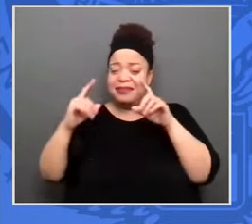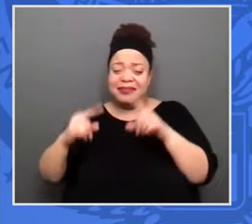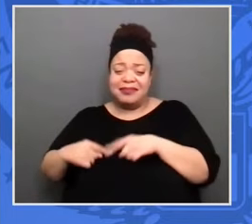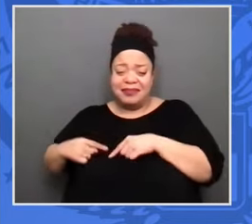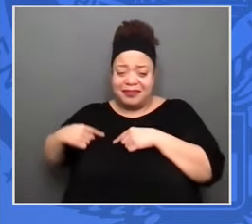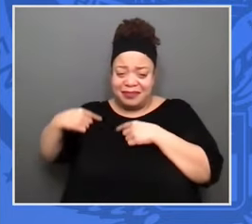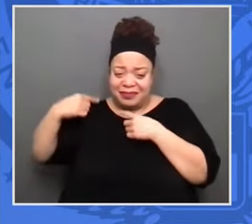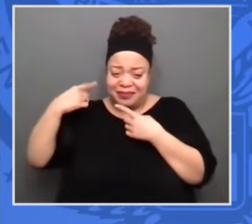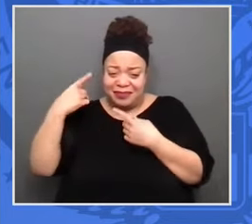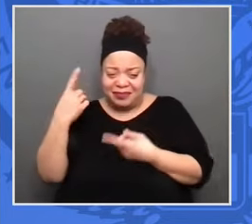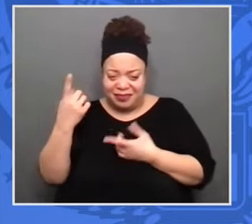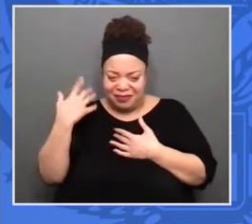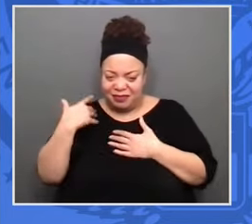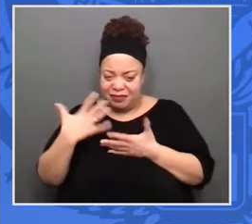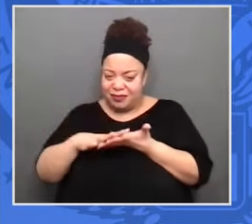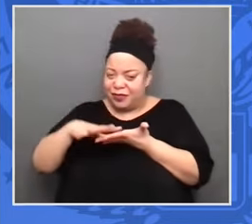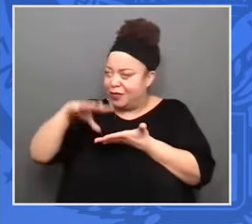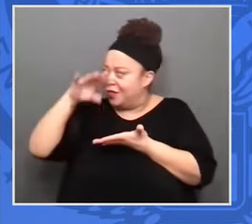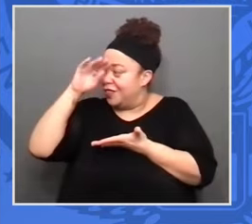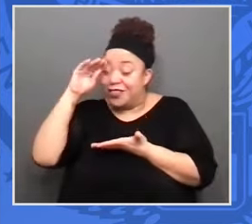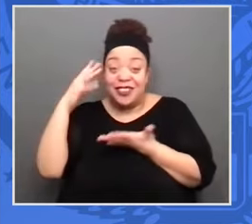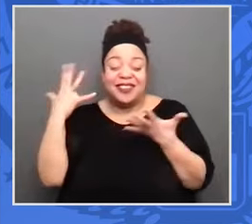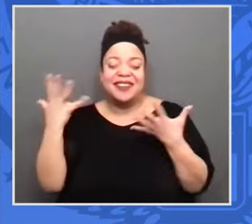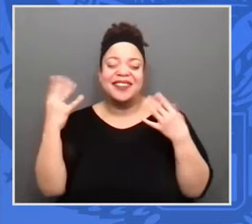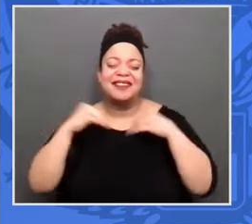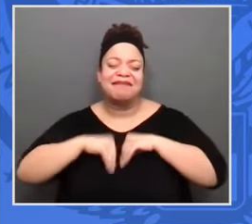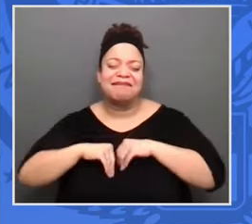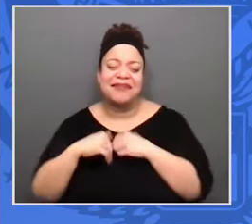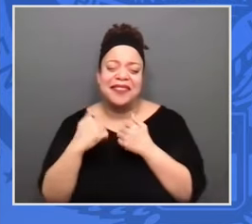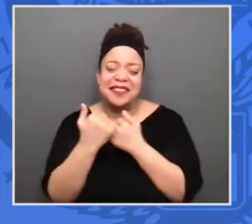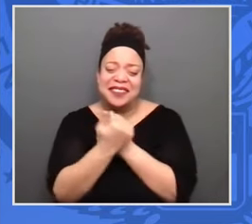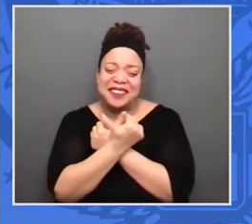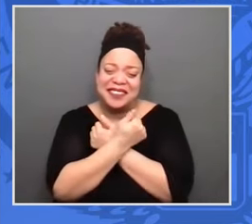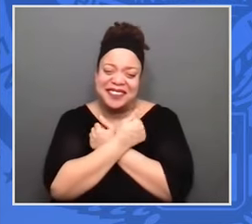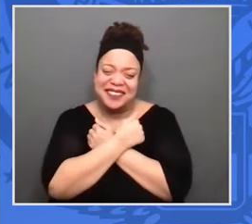how to shoot at someone who outdrew you.